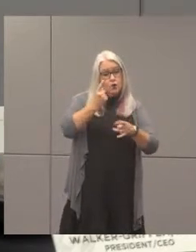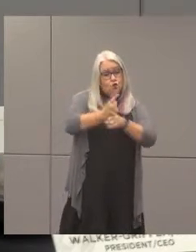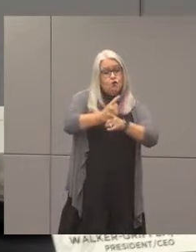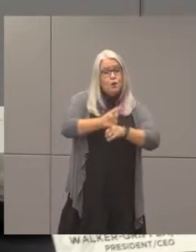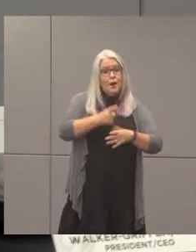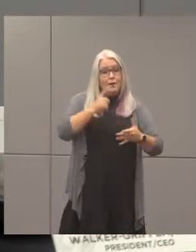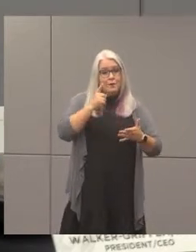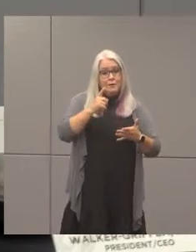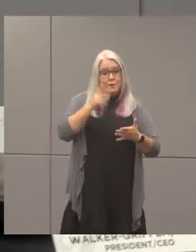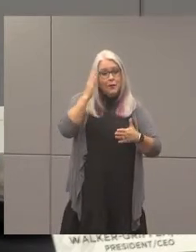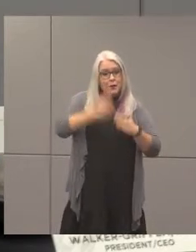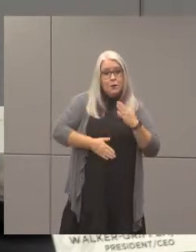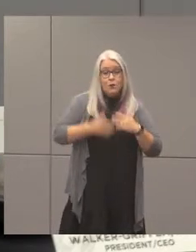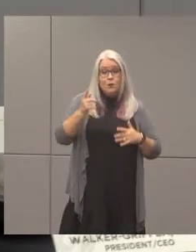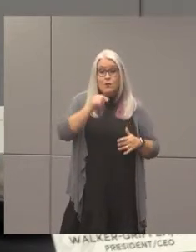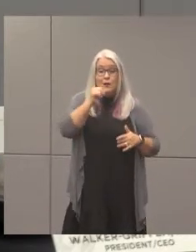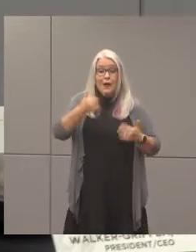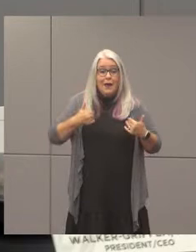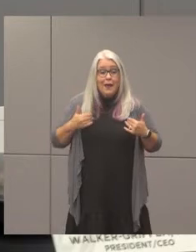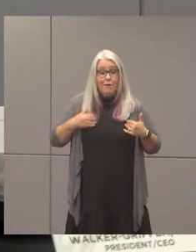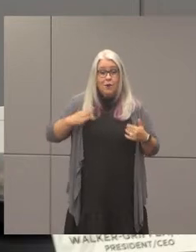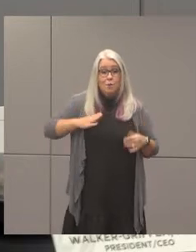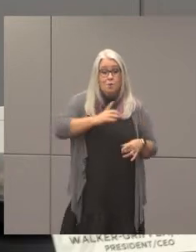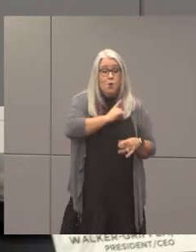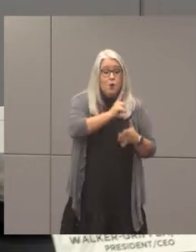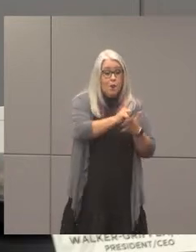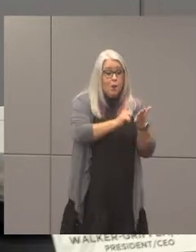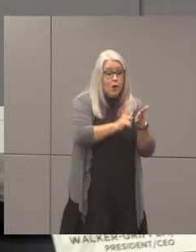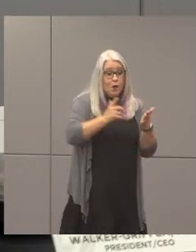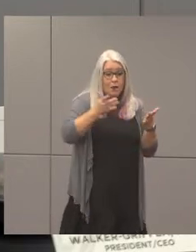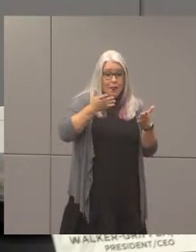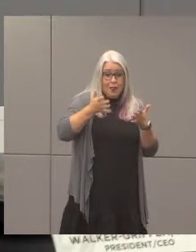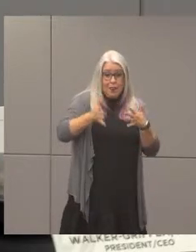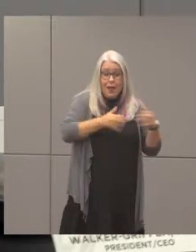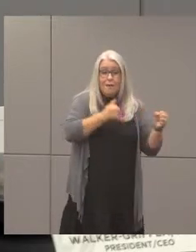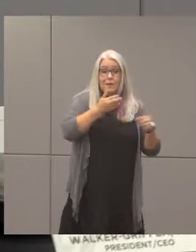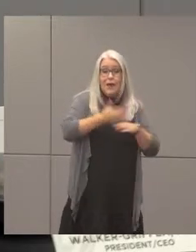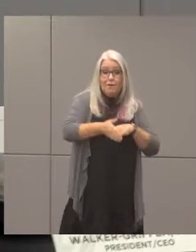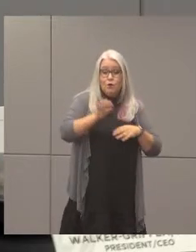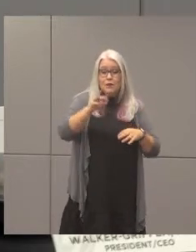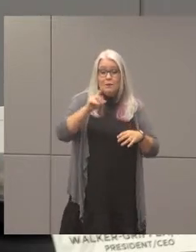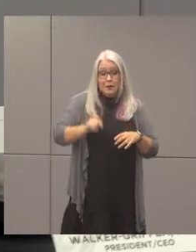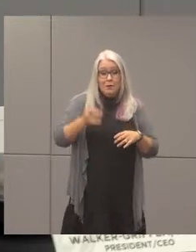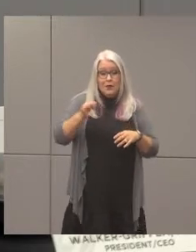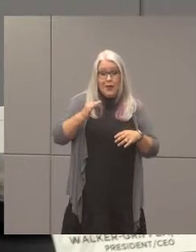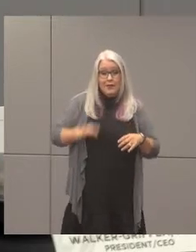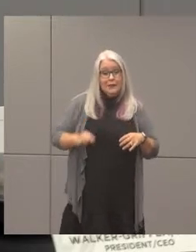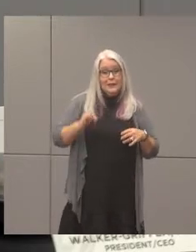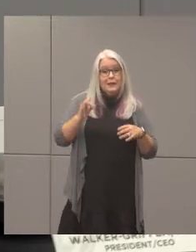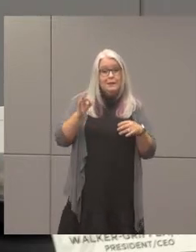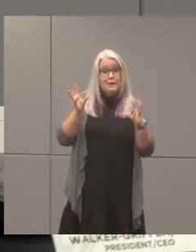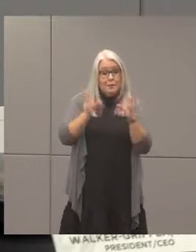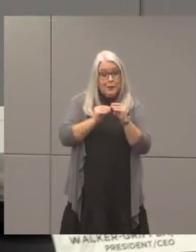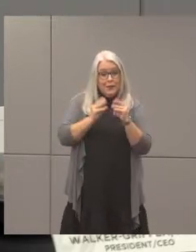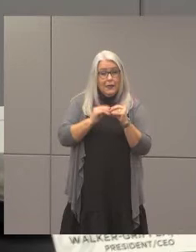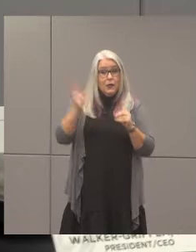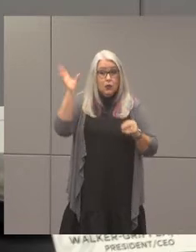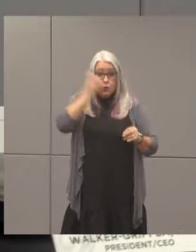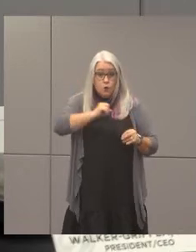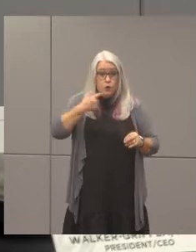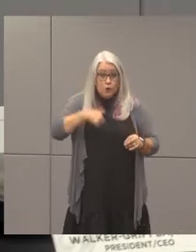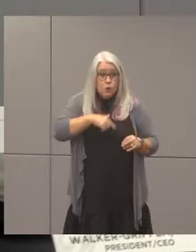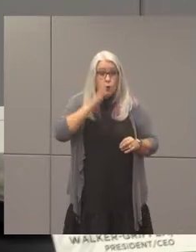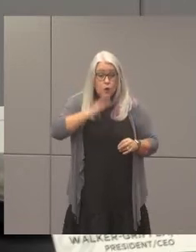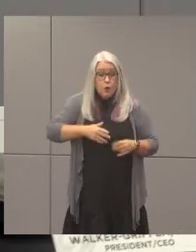board hasn't had a board lawyer since I left after the December 19th meeting, assuming quite reasonably, I think, that you were going to replace